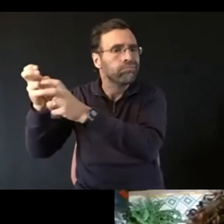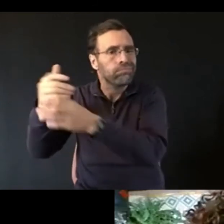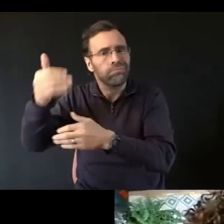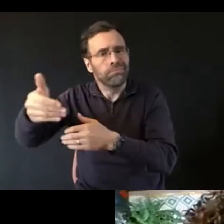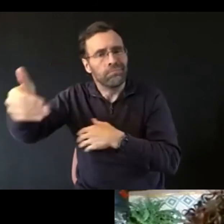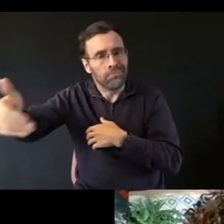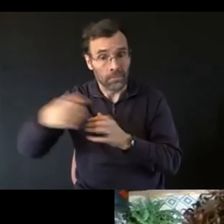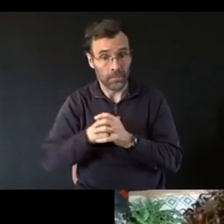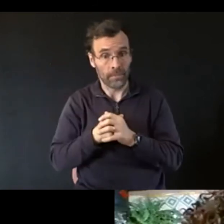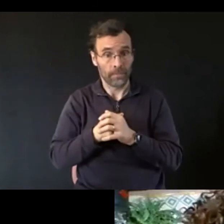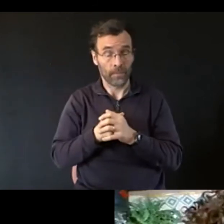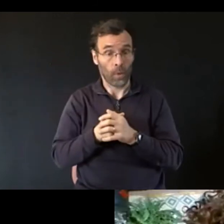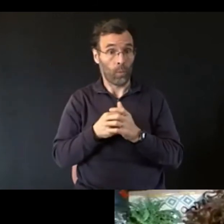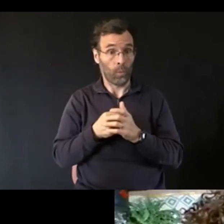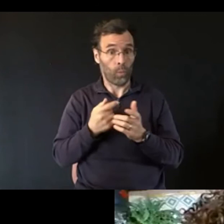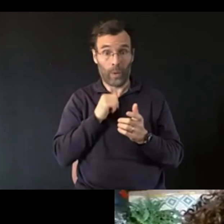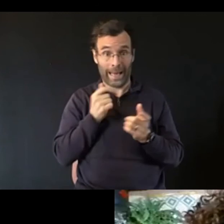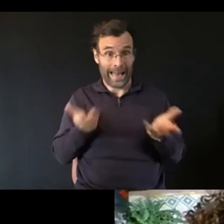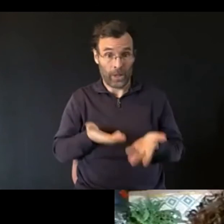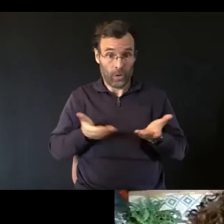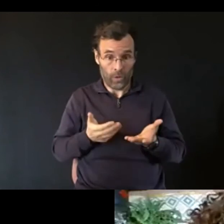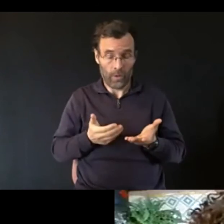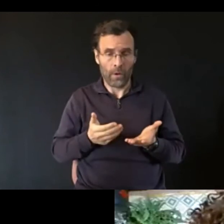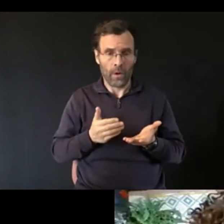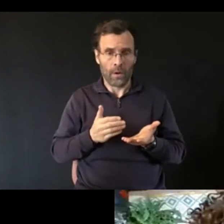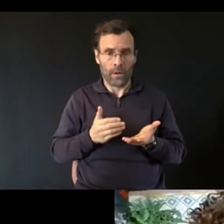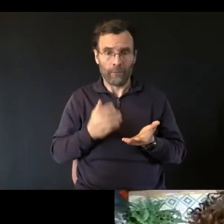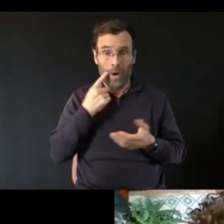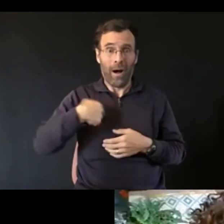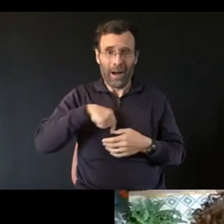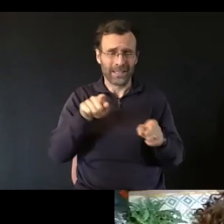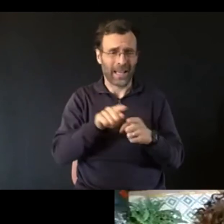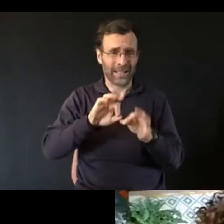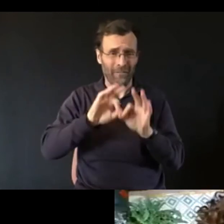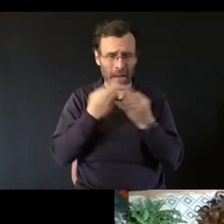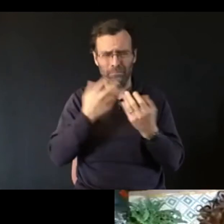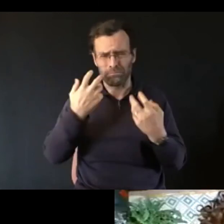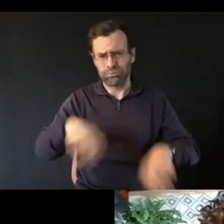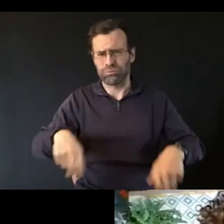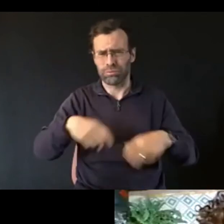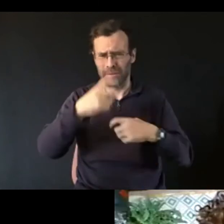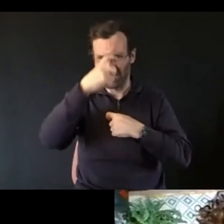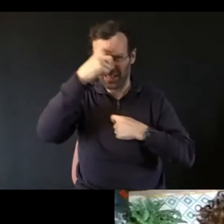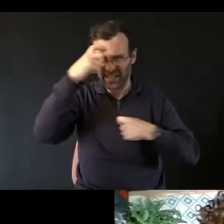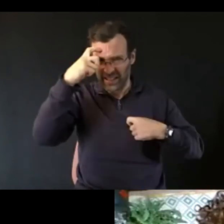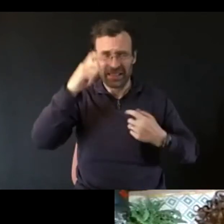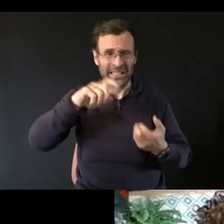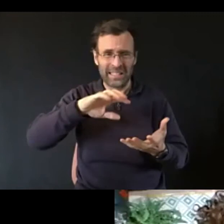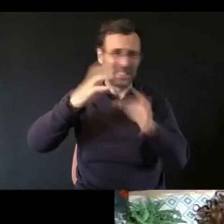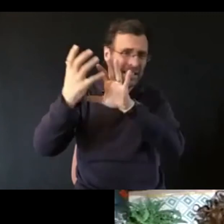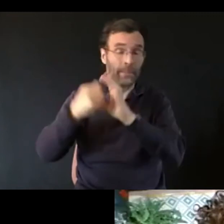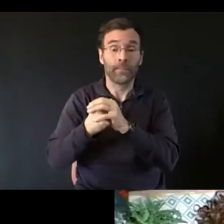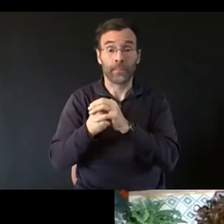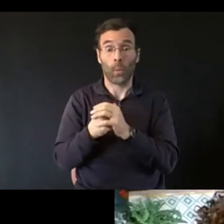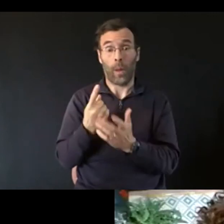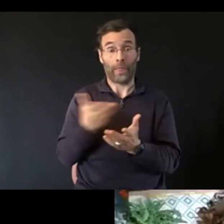when I wasn't here. And so it became really traumatic for us as a family. But one of the things my mom knew is